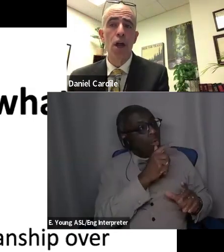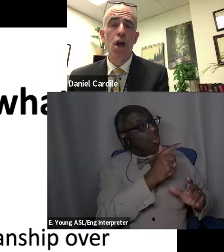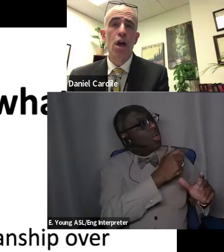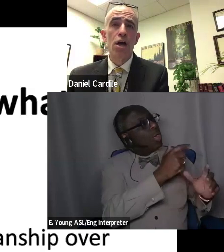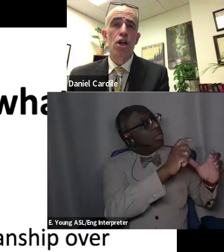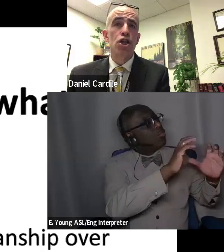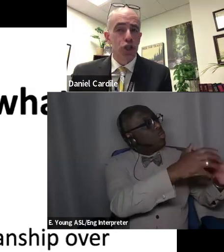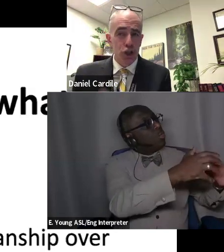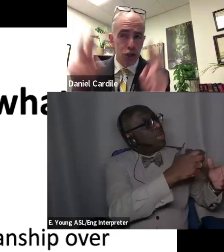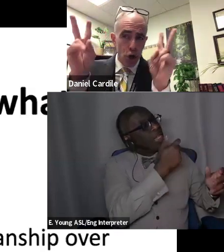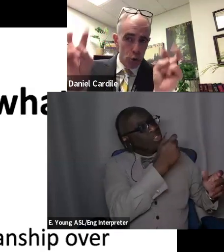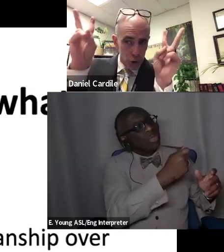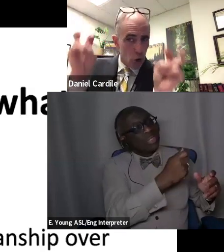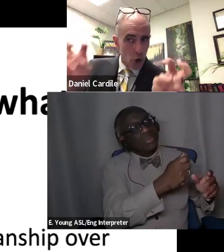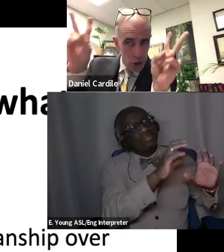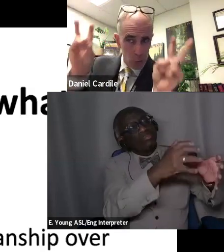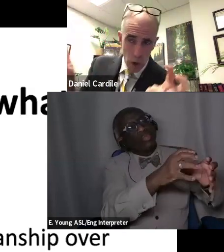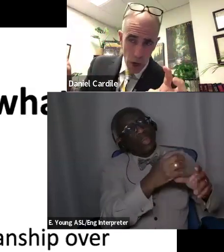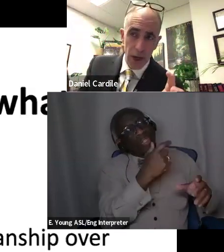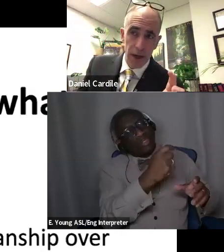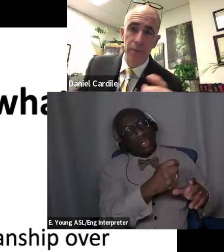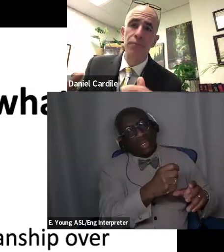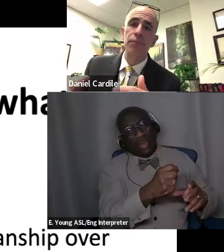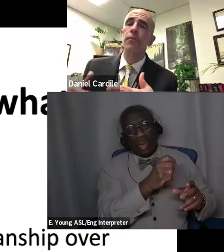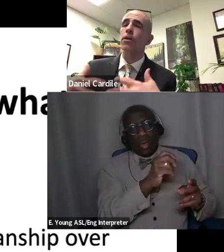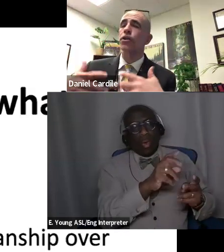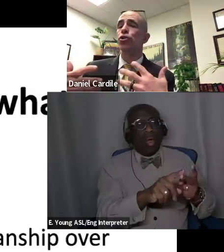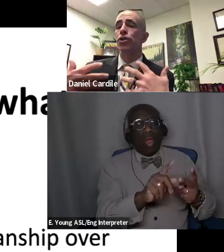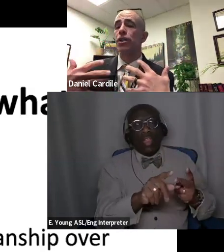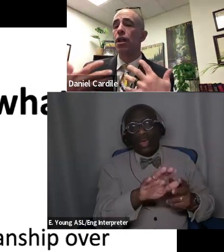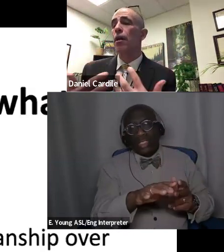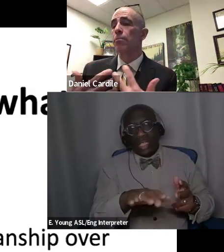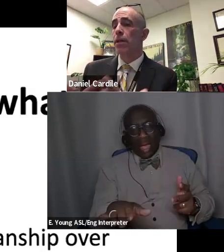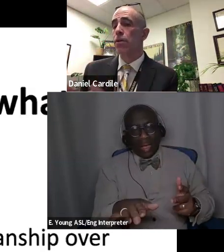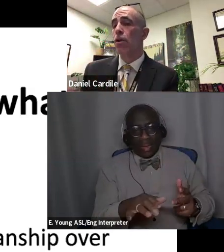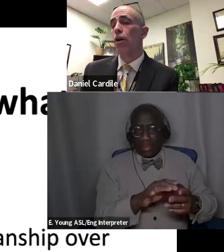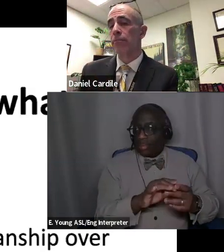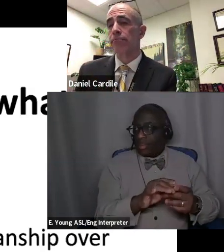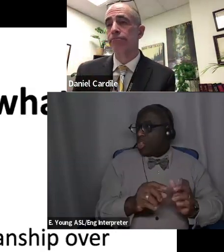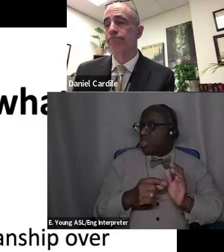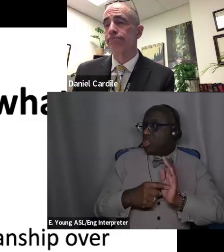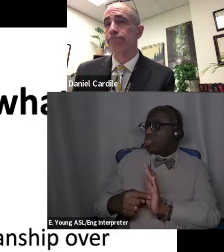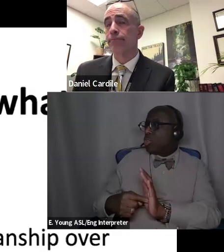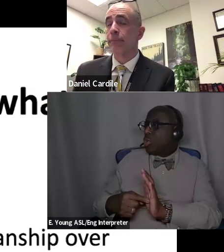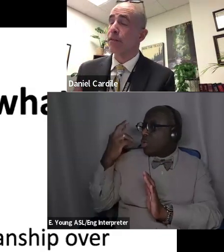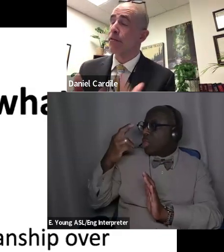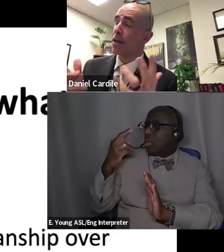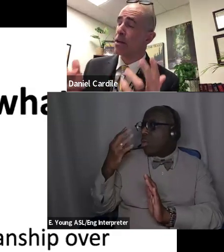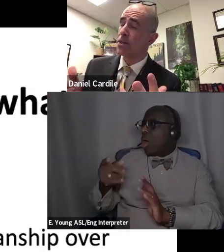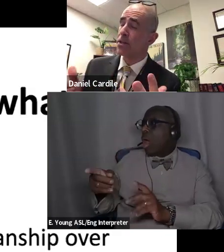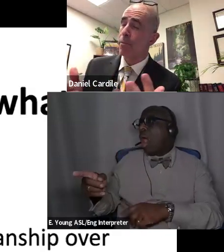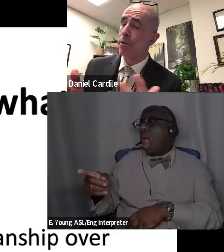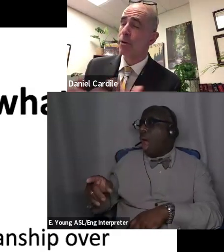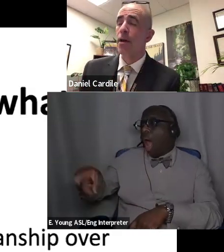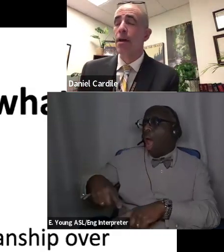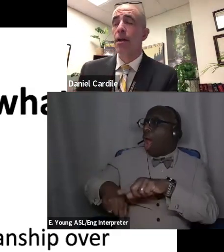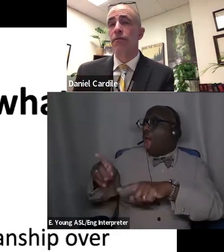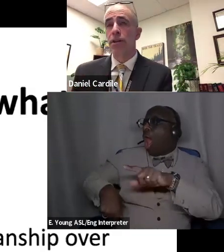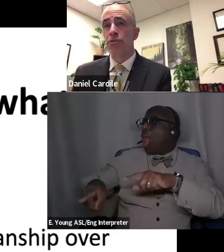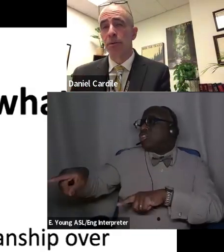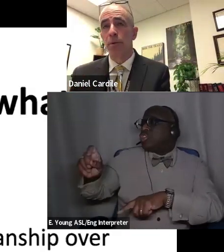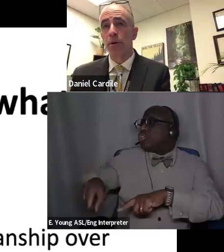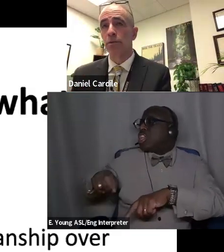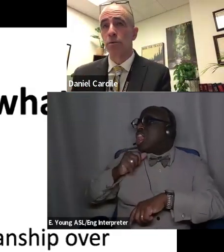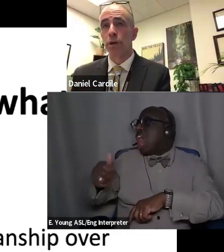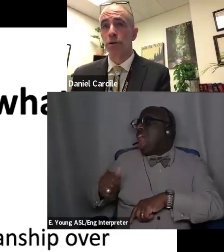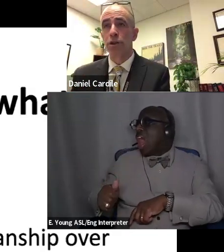child shows cause why you should not be the guardian. If that does happen, if